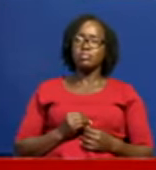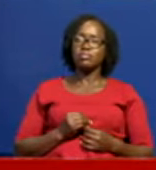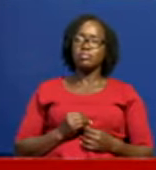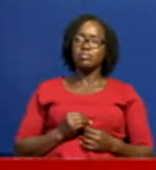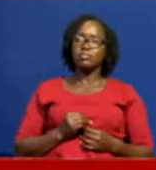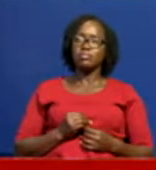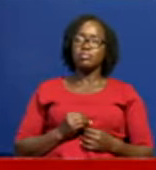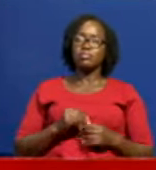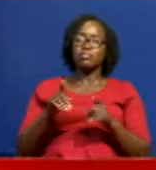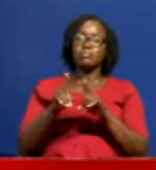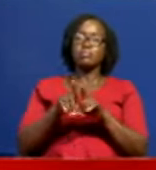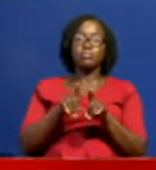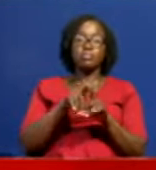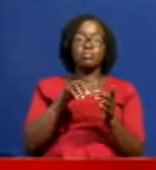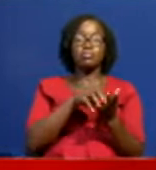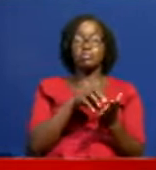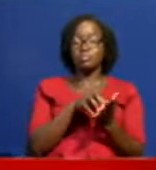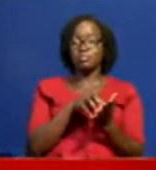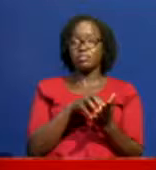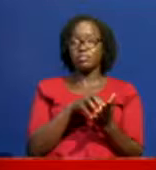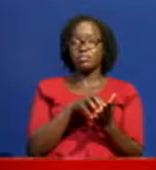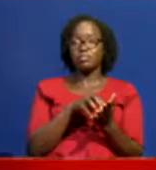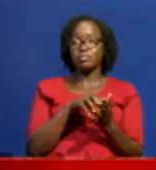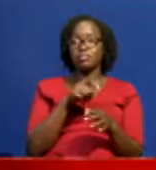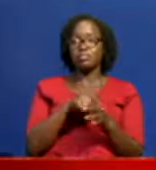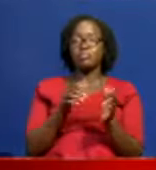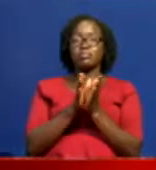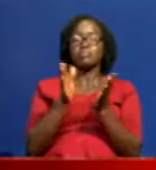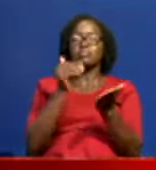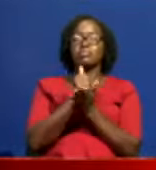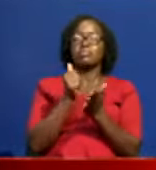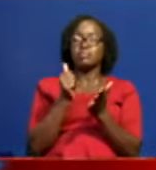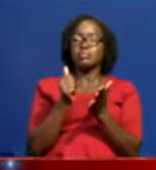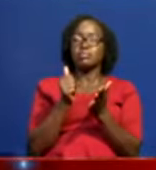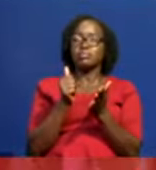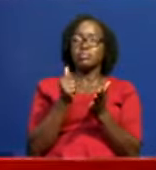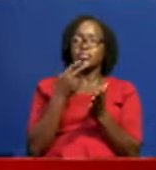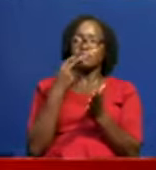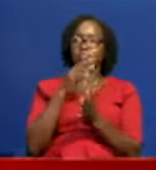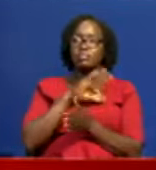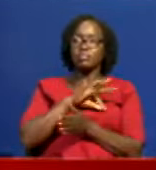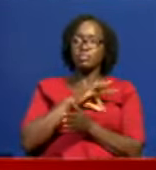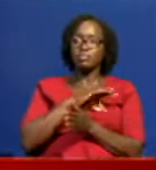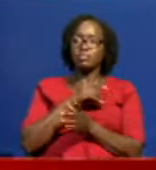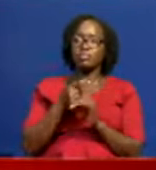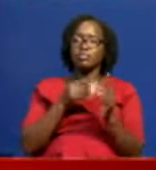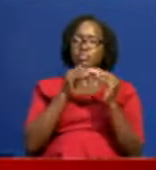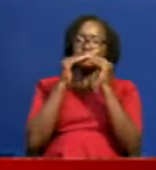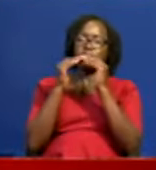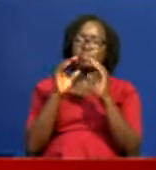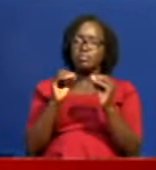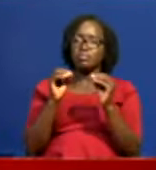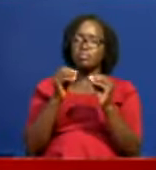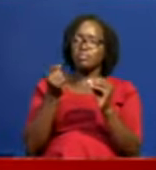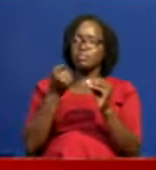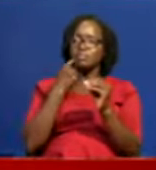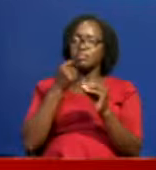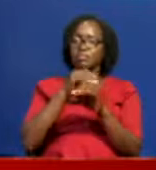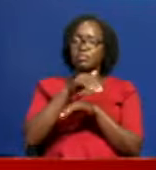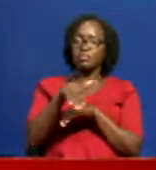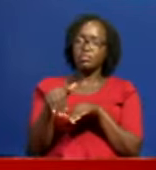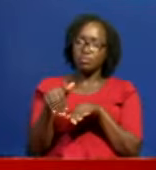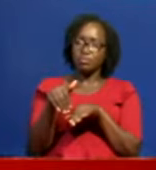This is also the case when a public officer who benefits from unlimited medical